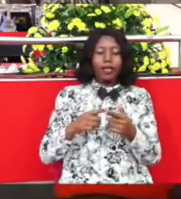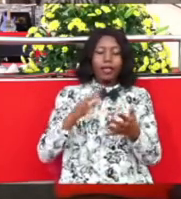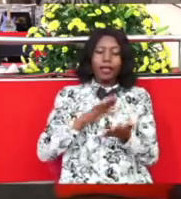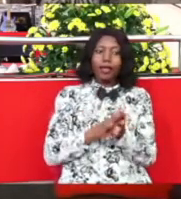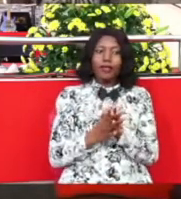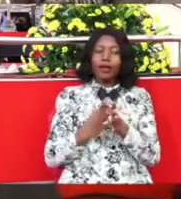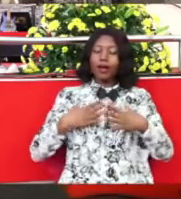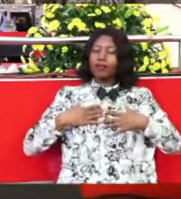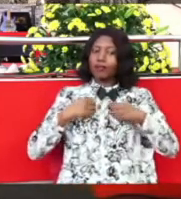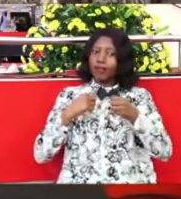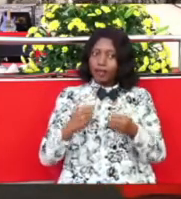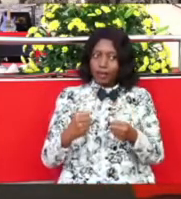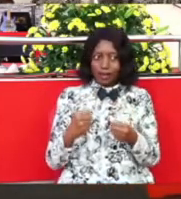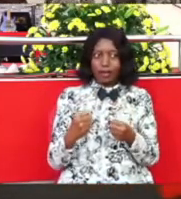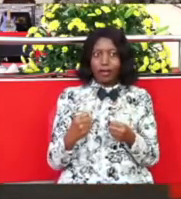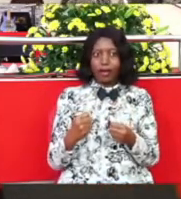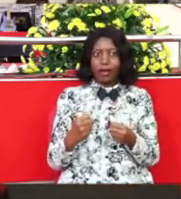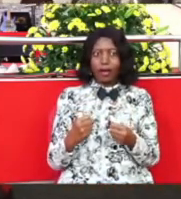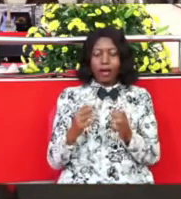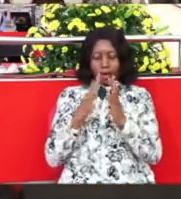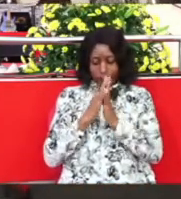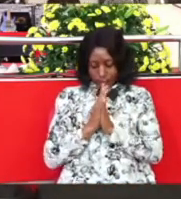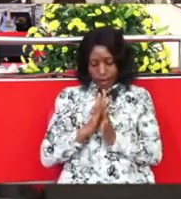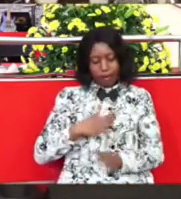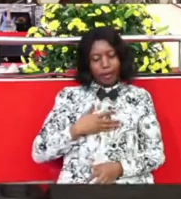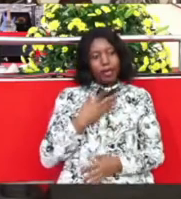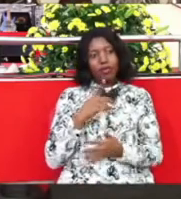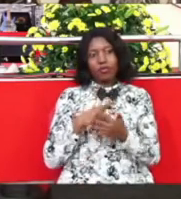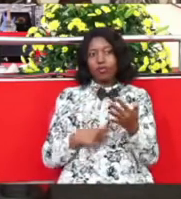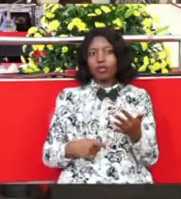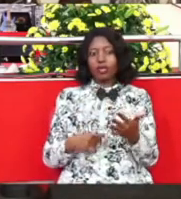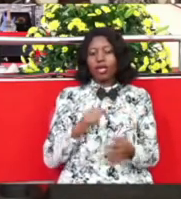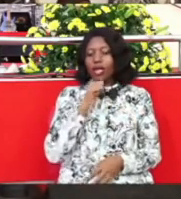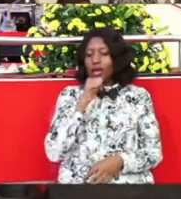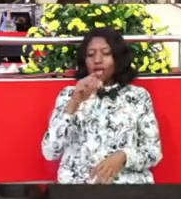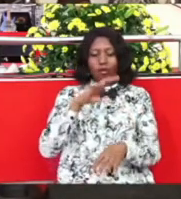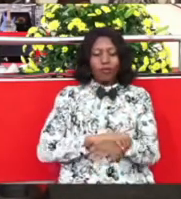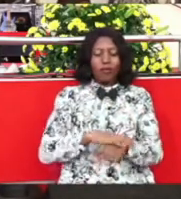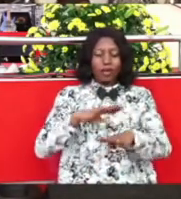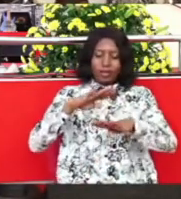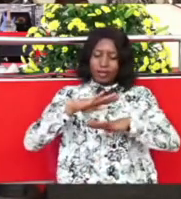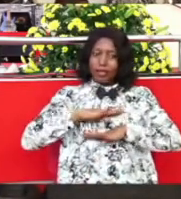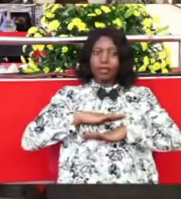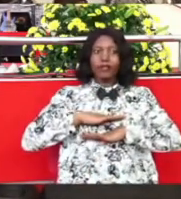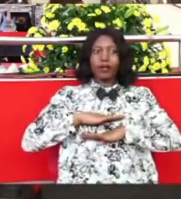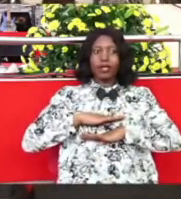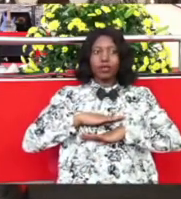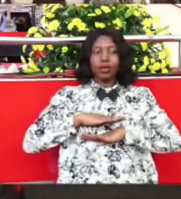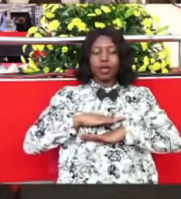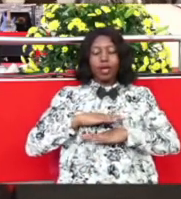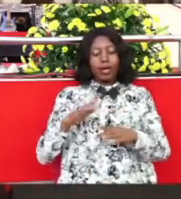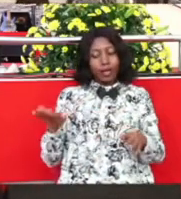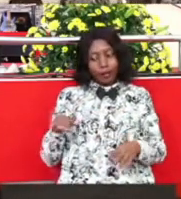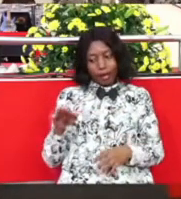My prayer is that we'll not get some satisfaction with the place where God has brought us to. Aha, naomba ya kwamba tusikaweze